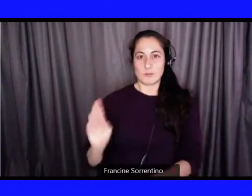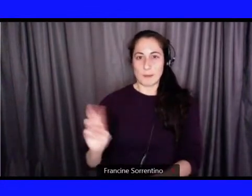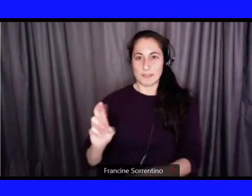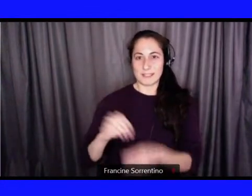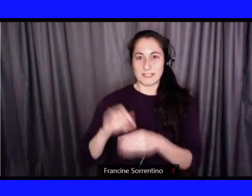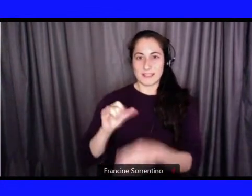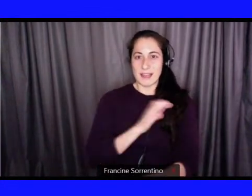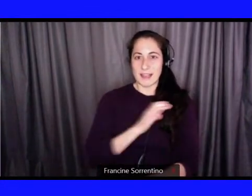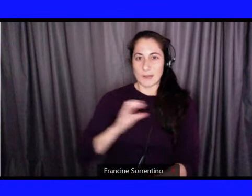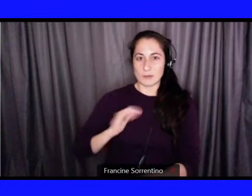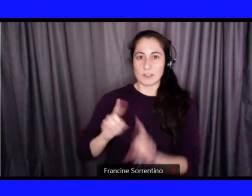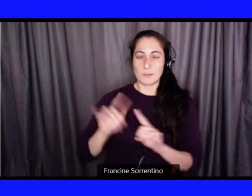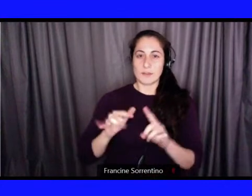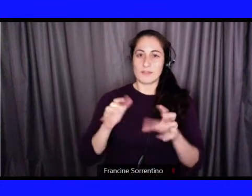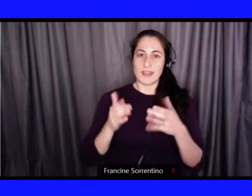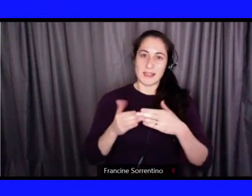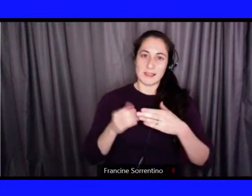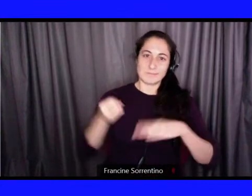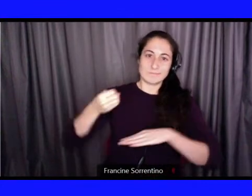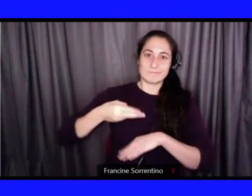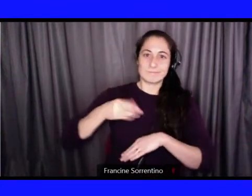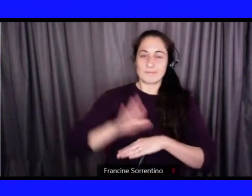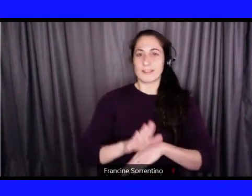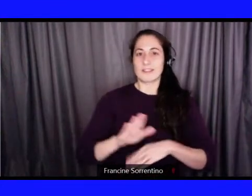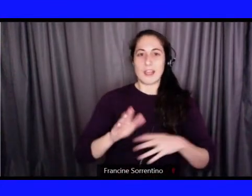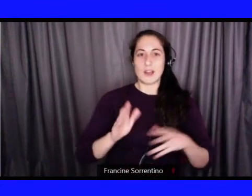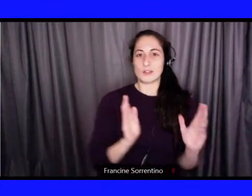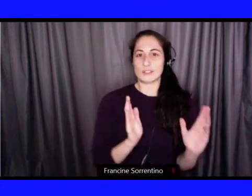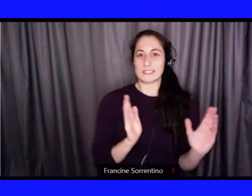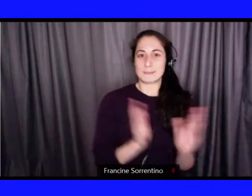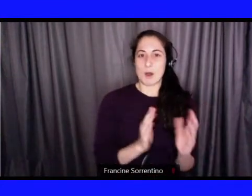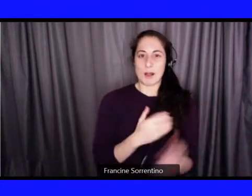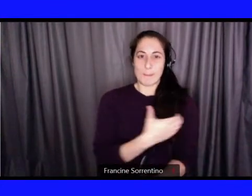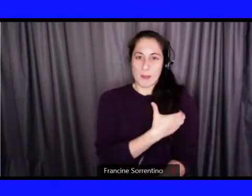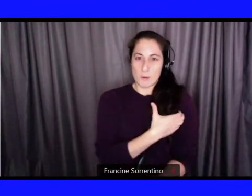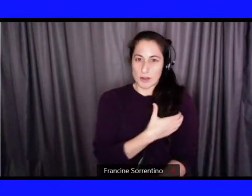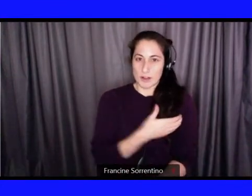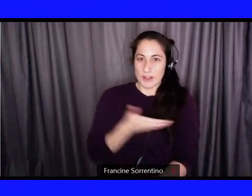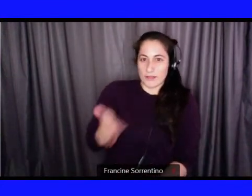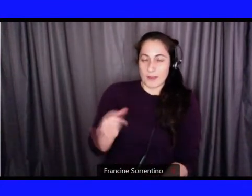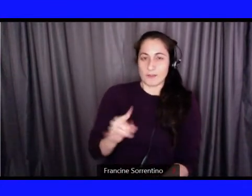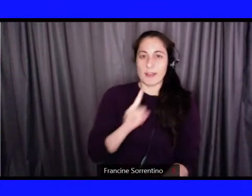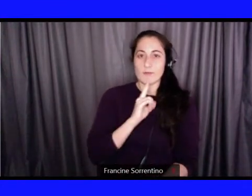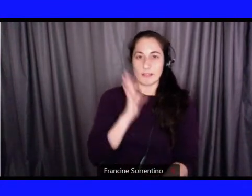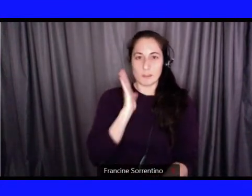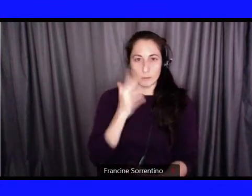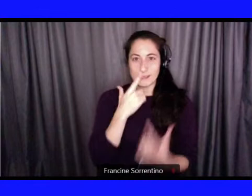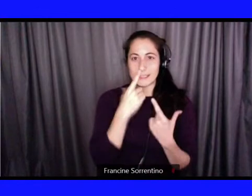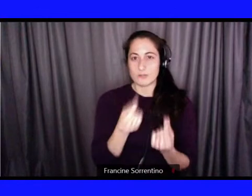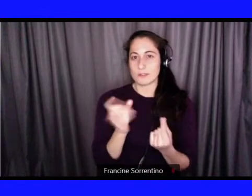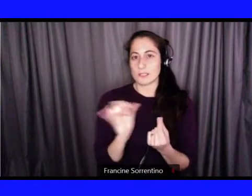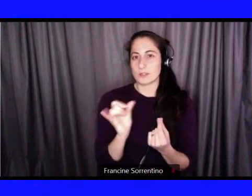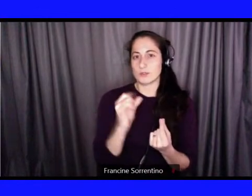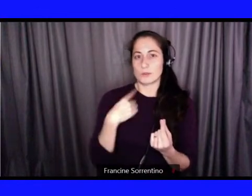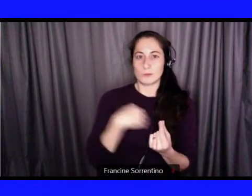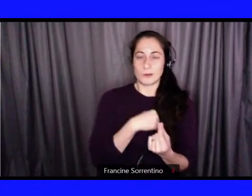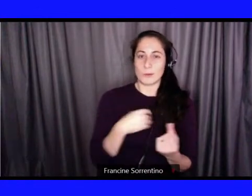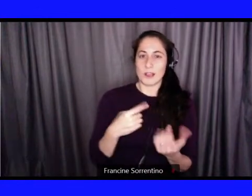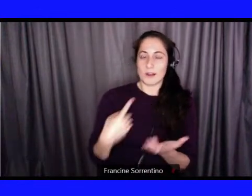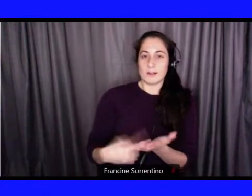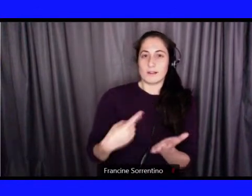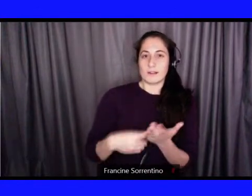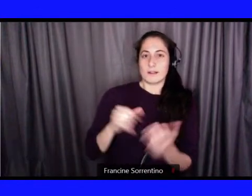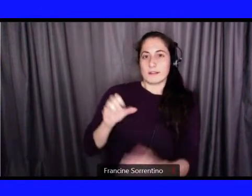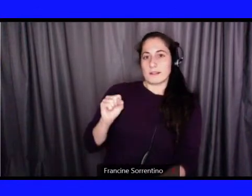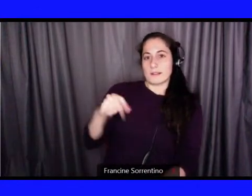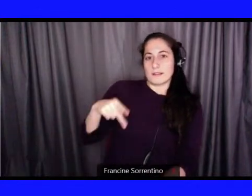Thanks, Deb. Any questions on these external issues or our broader financial strategy and status before we dive